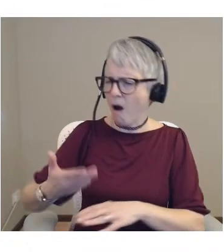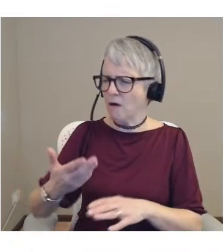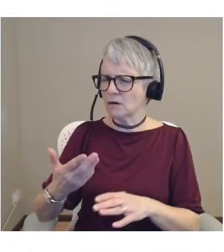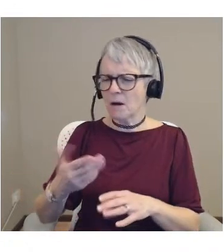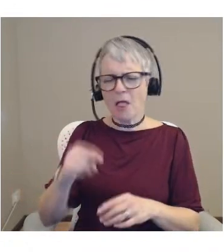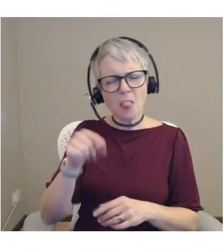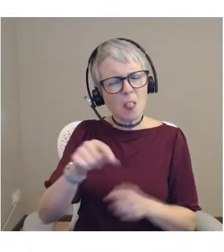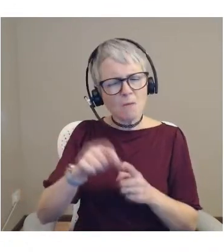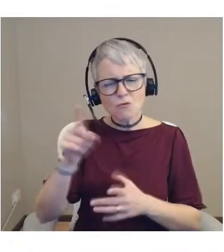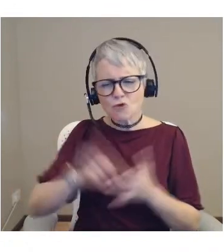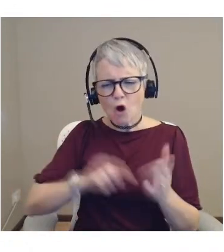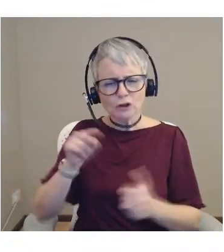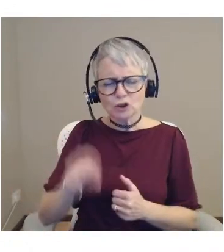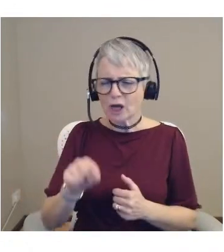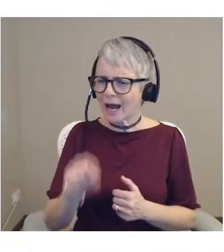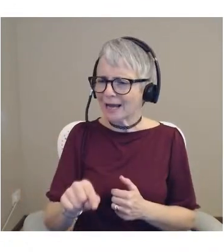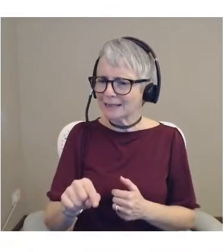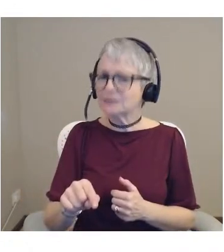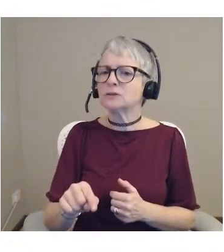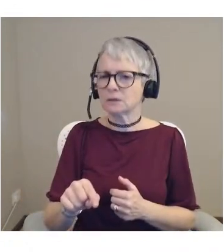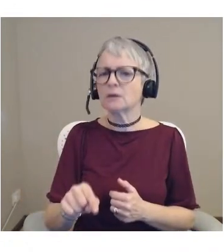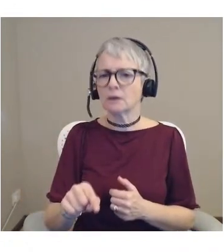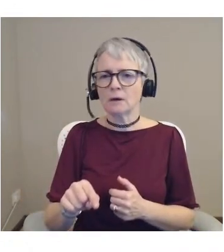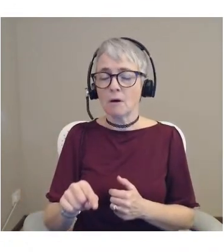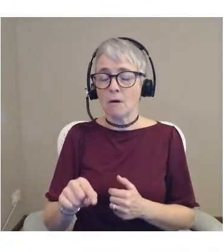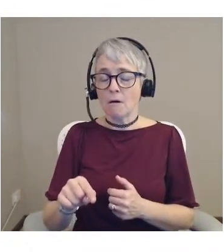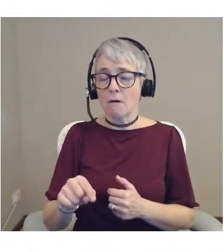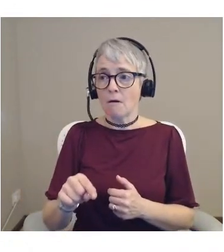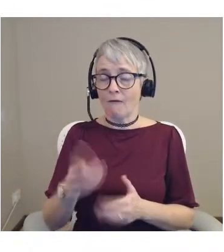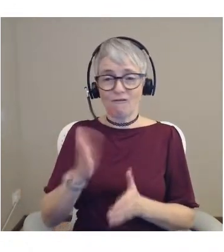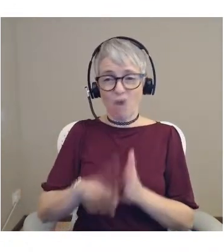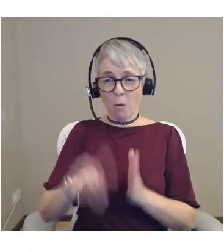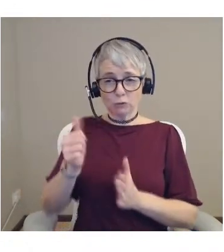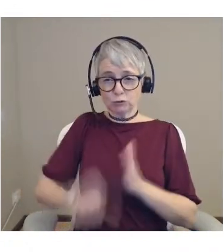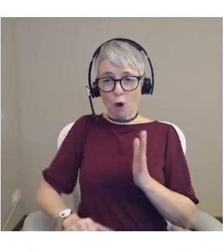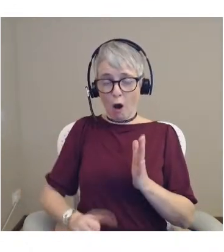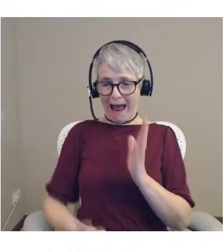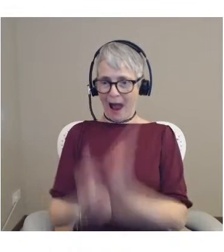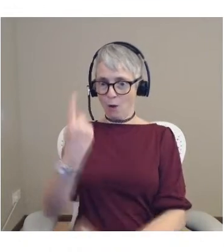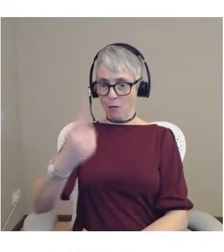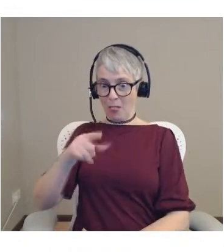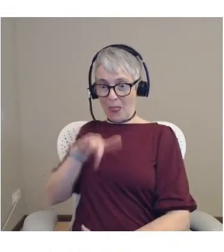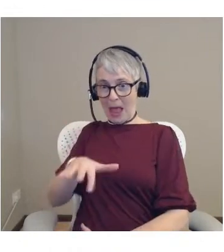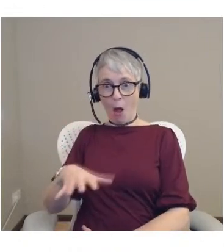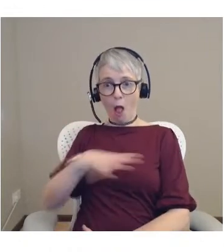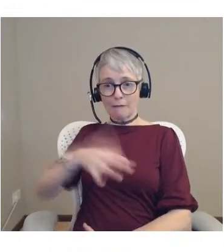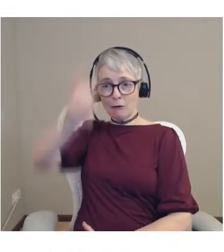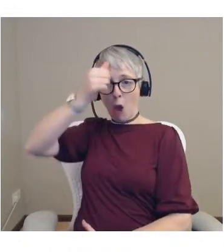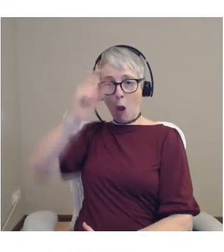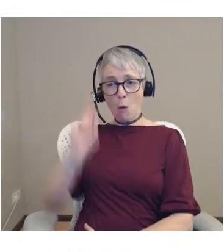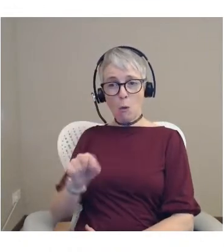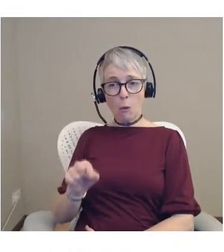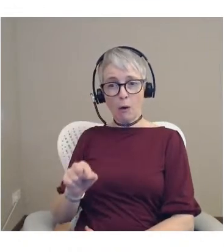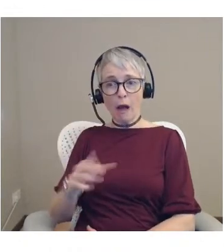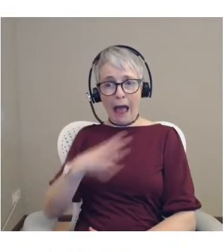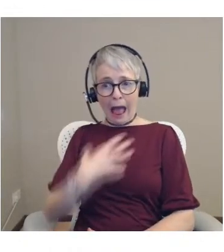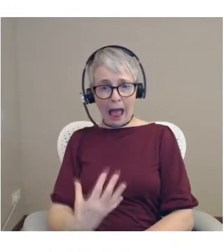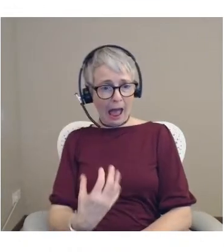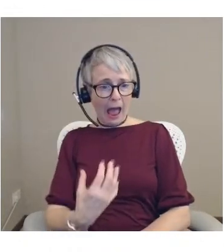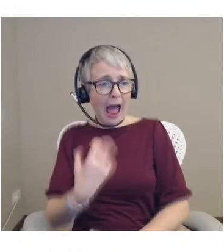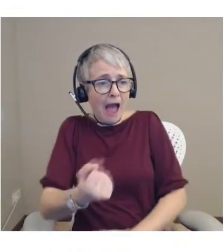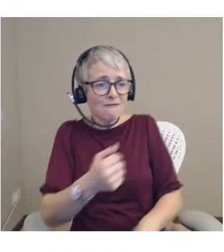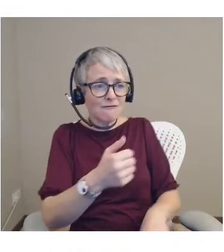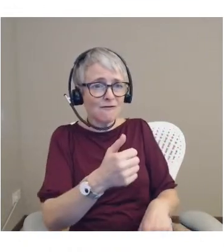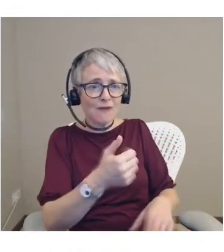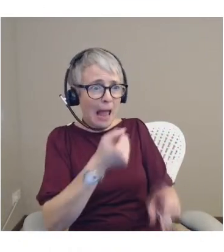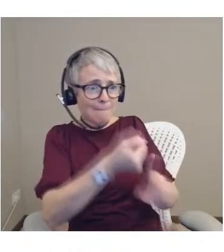projects that you saw the outcome almost immediately. It's, so often the sort of things that we do, we know are having an impact, but you don't get that kind